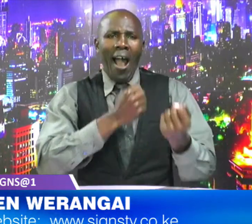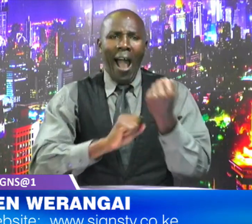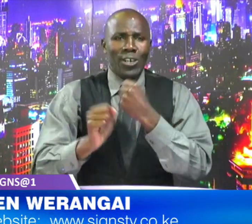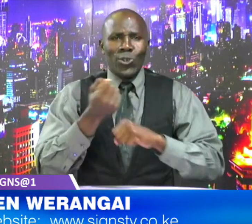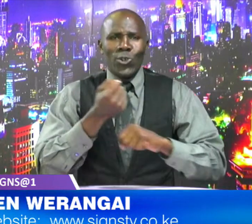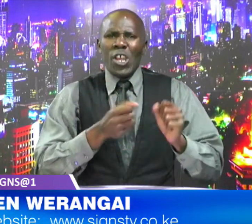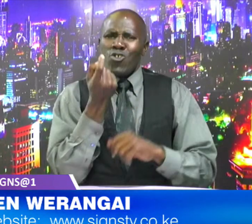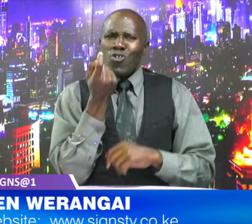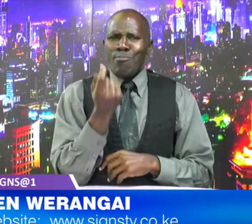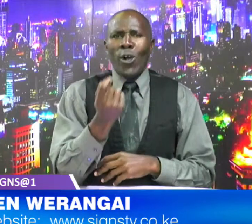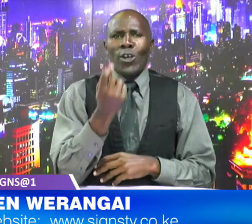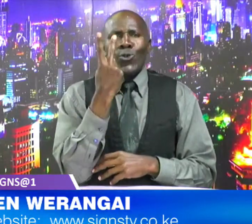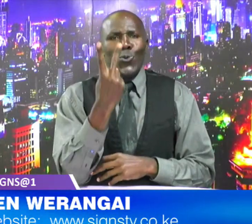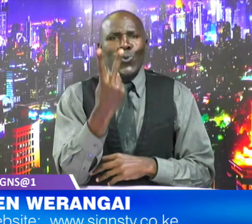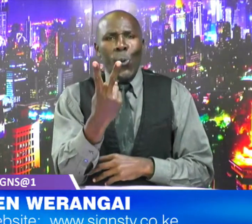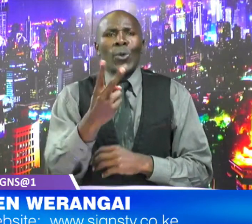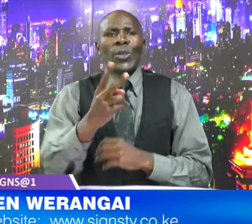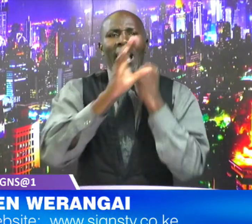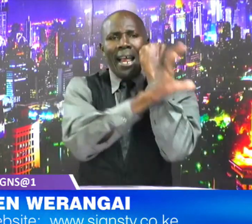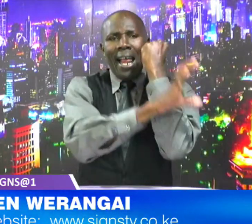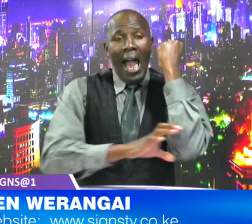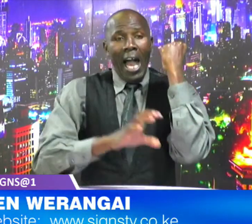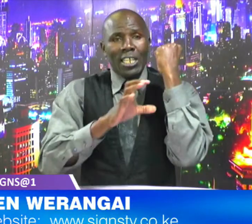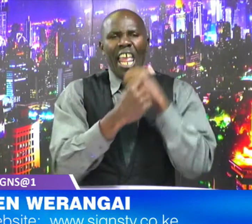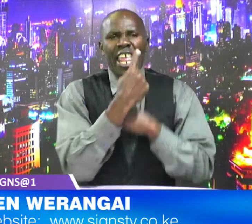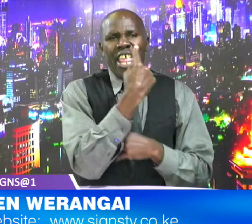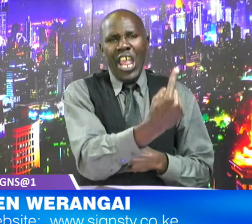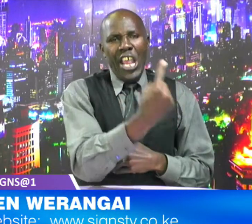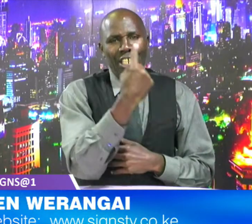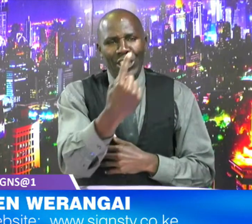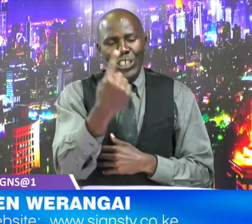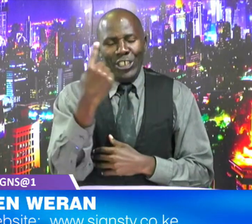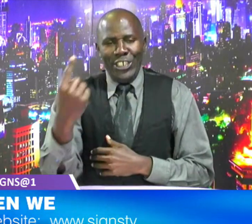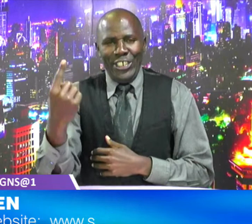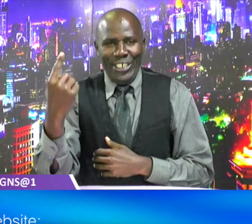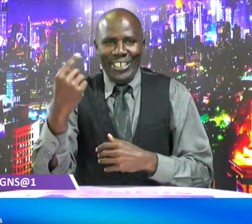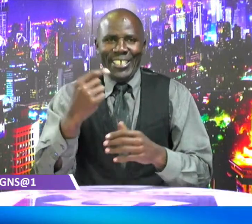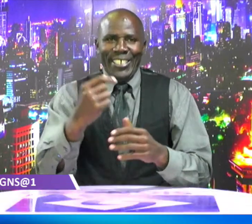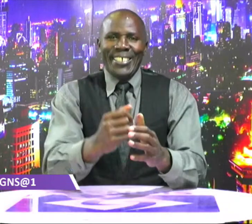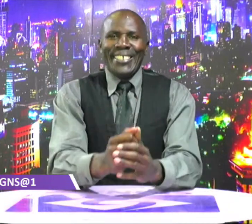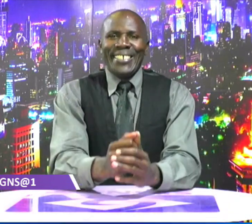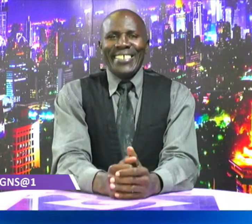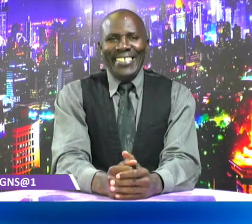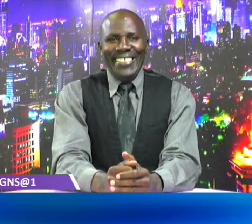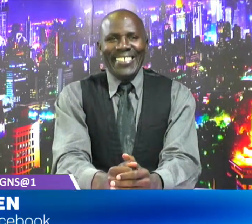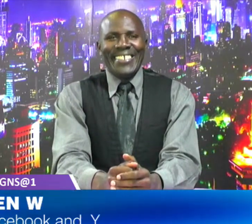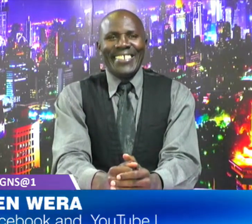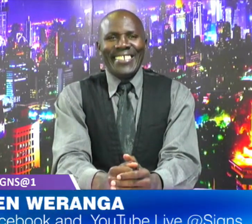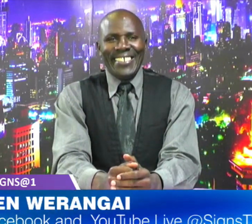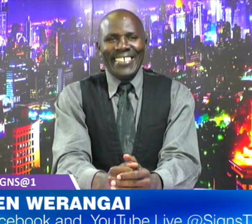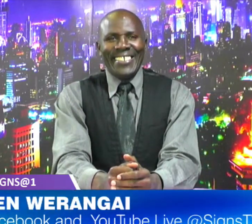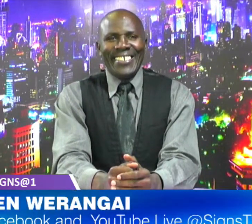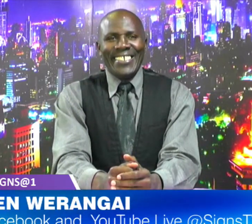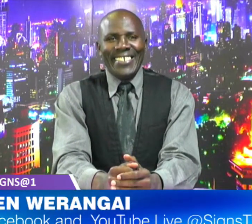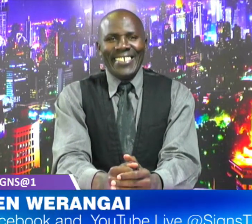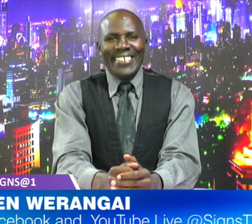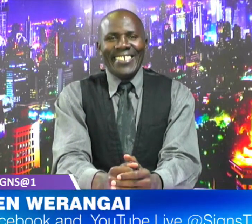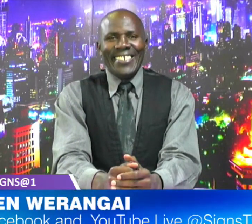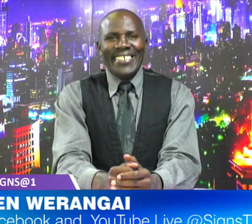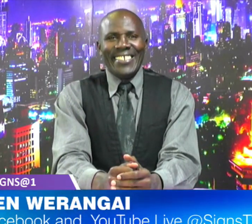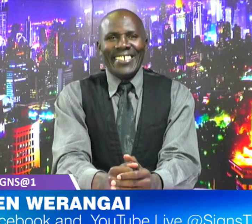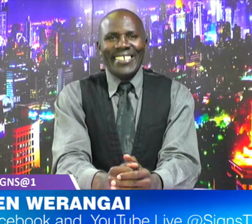will champion tree growing activities in at least 2 counties each.